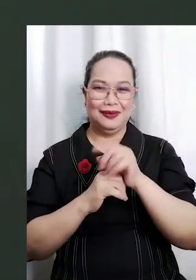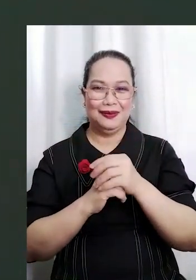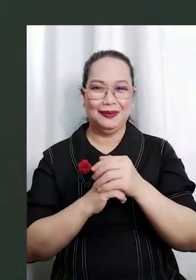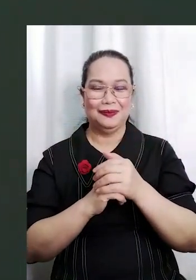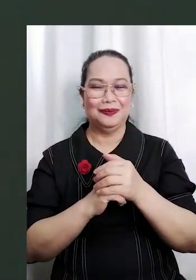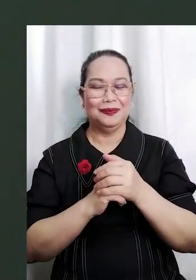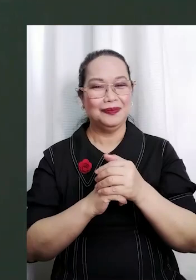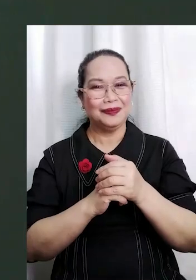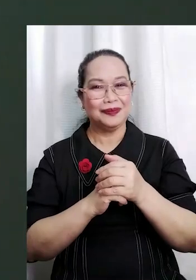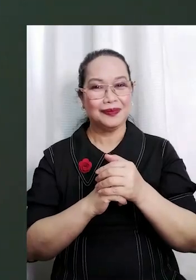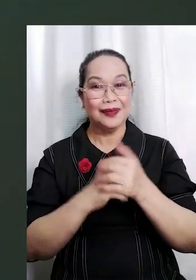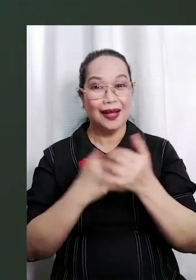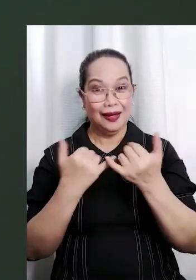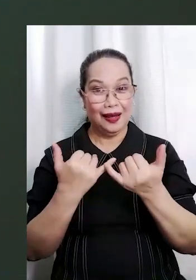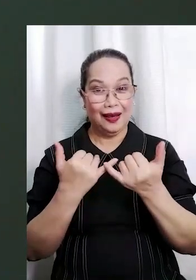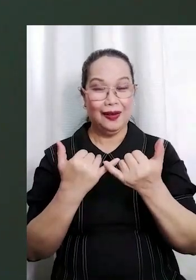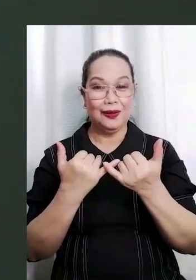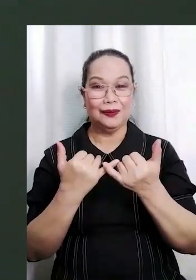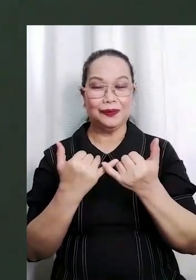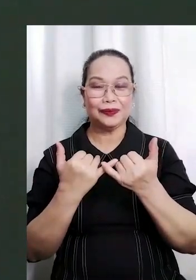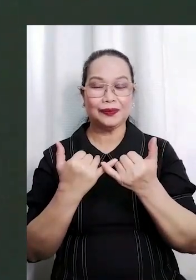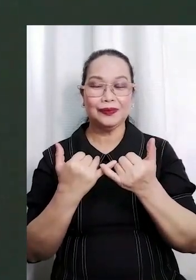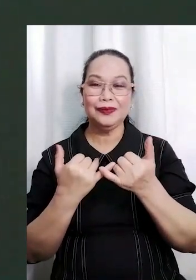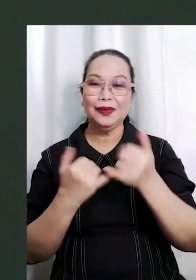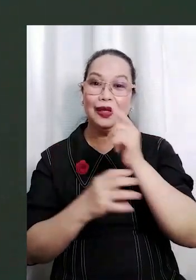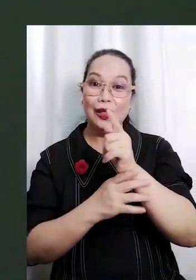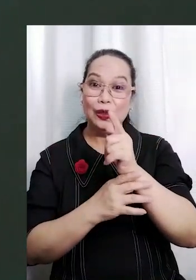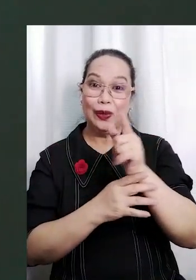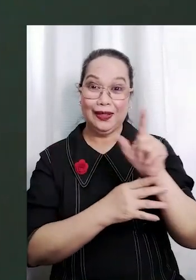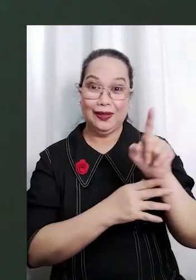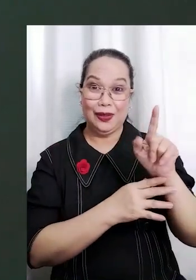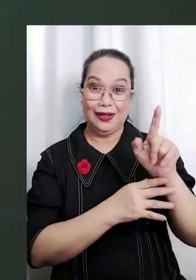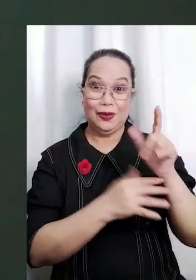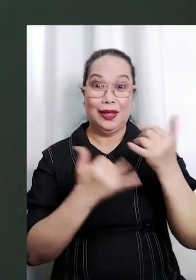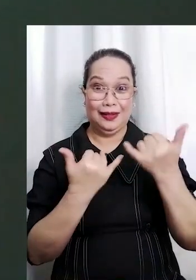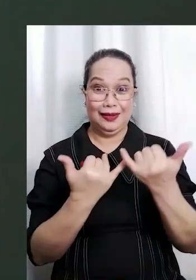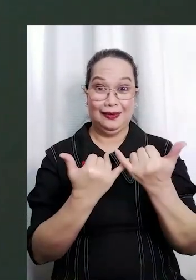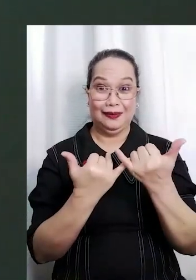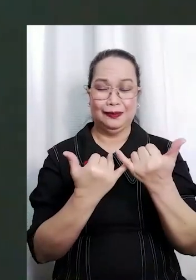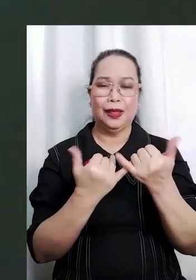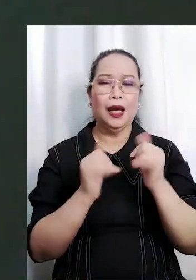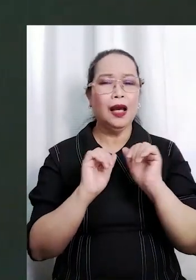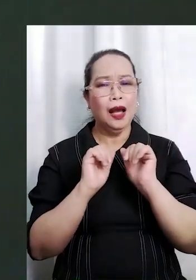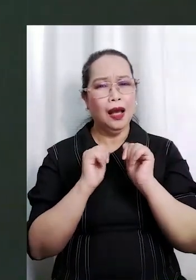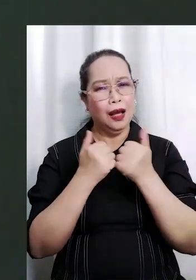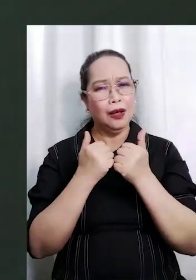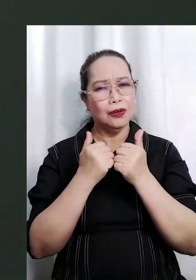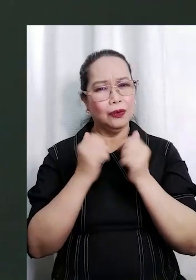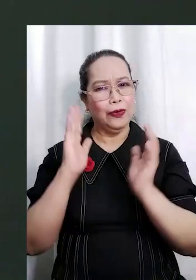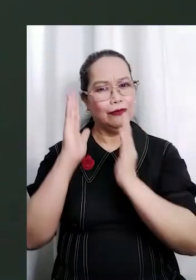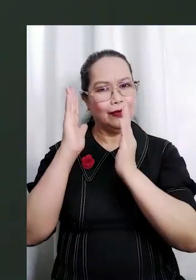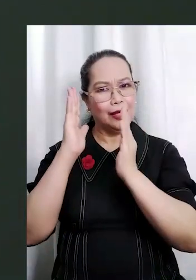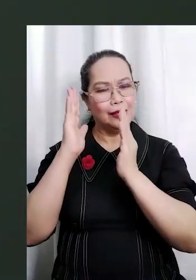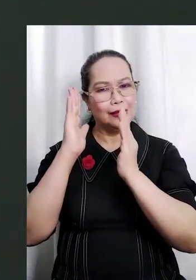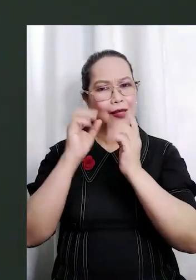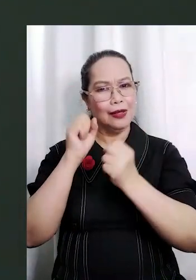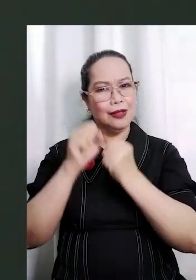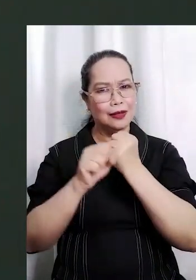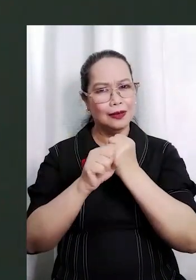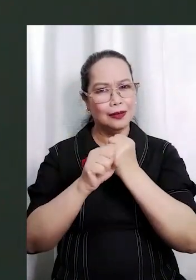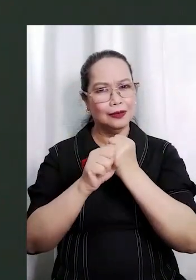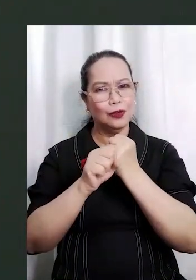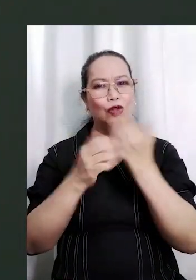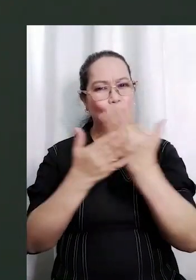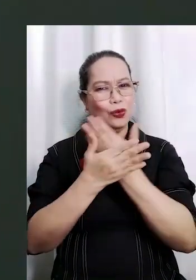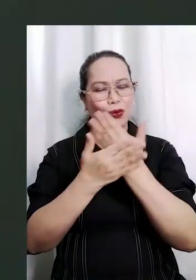Pasko. Ngayon, nasa taon 2021 na tayo, paano natin haharapin ito? Ano